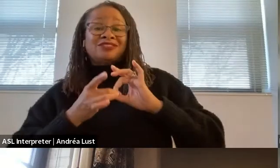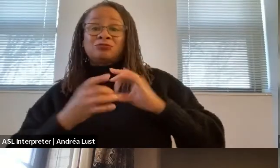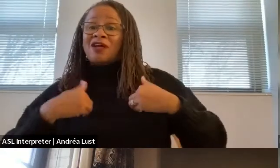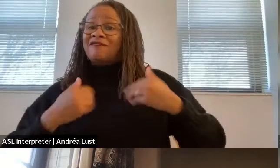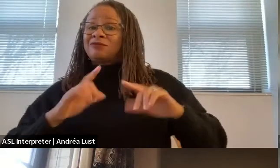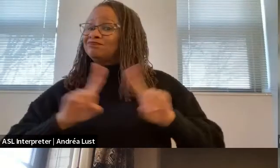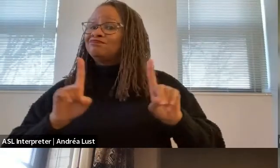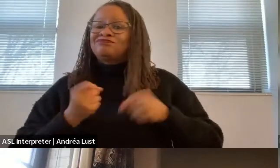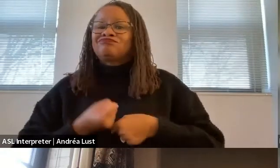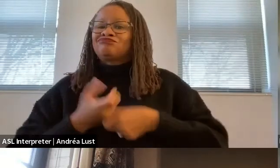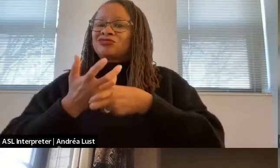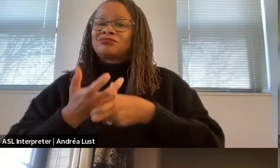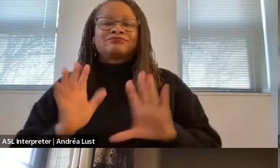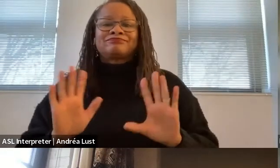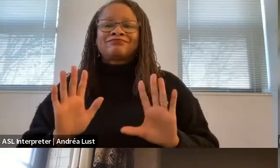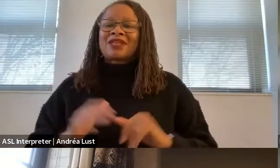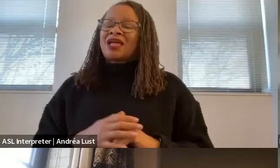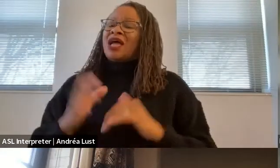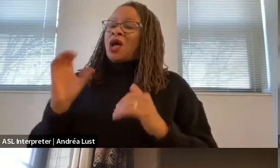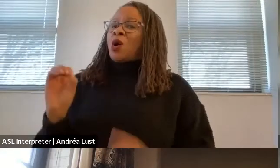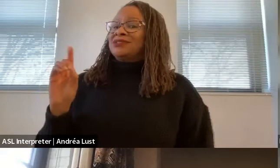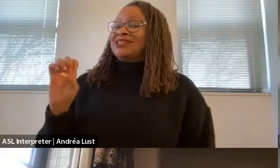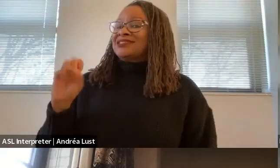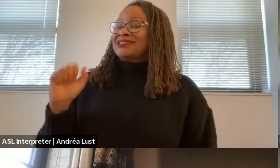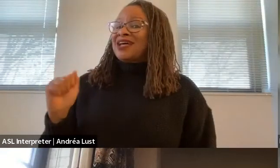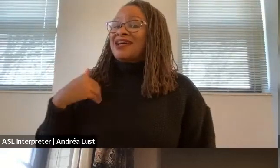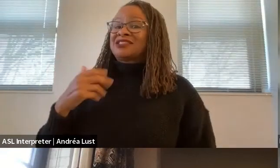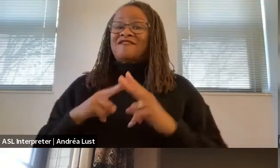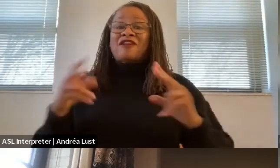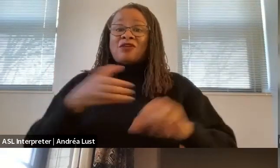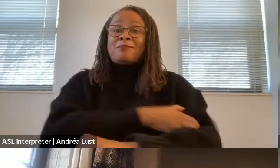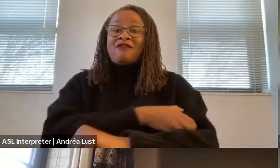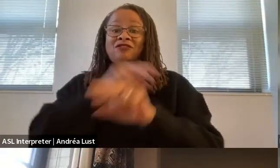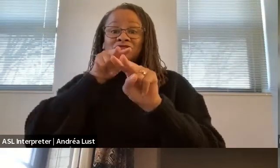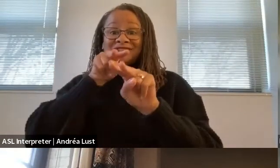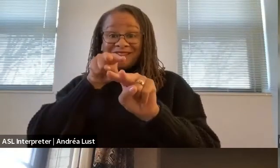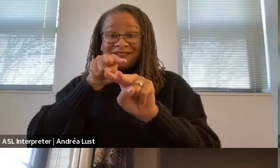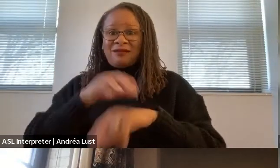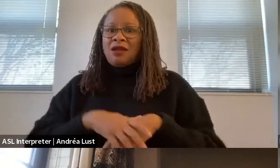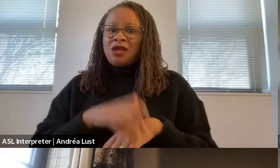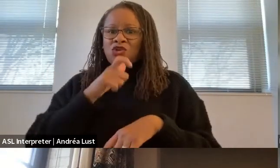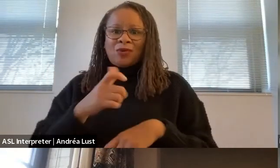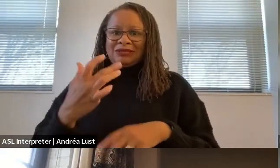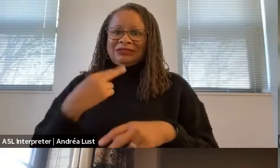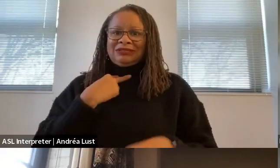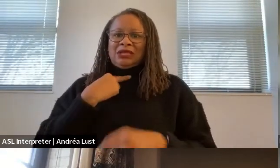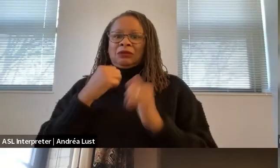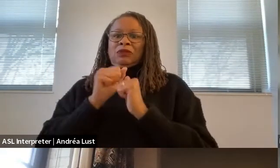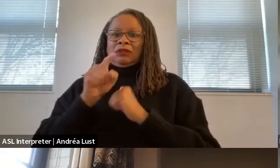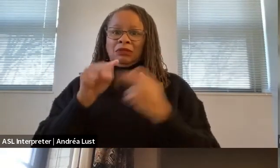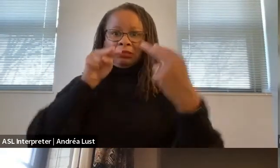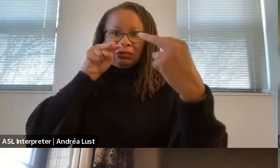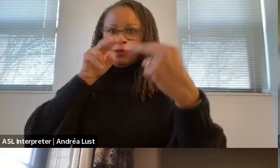she has, Odessa has a very powerful stare. You know, you don't want to get caught in like a staring contest with